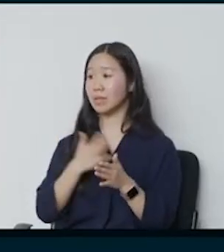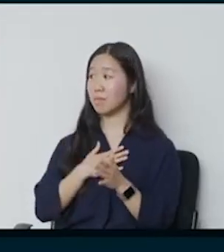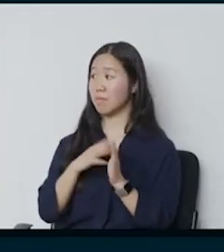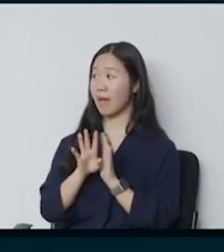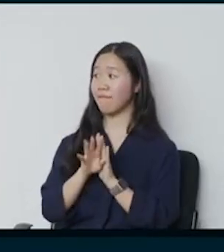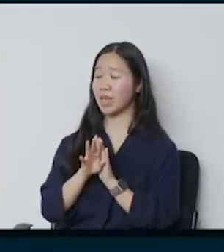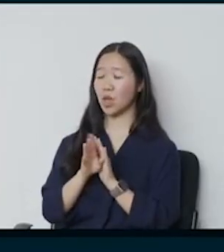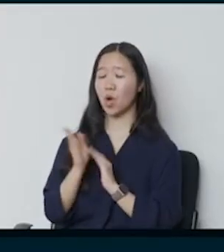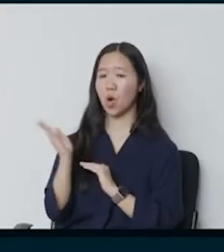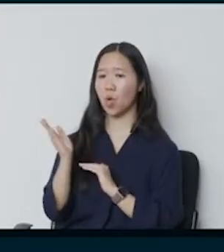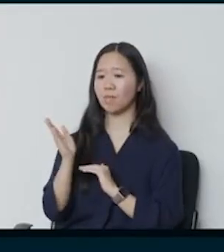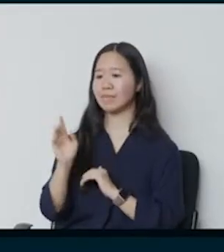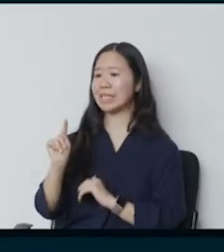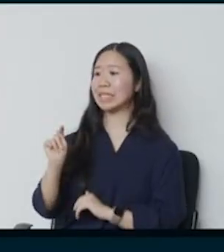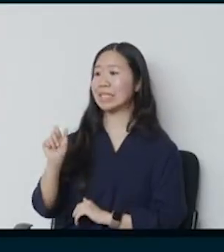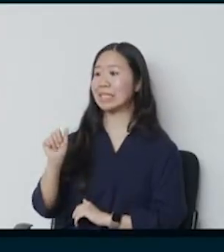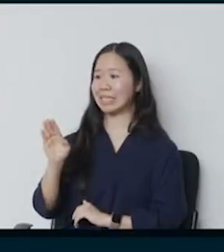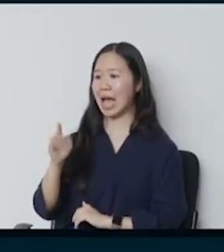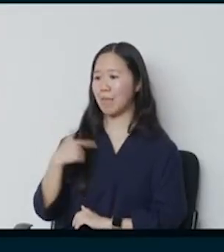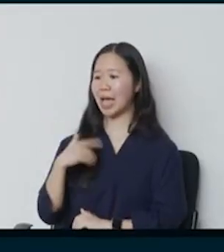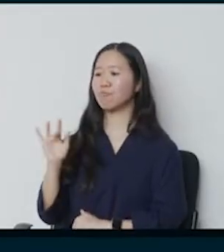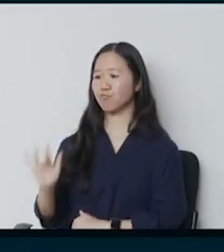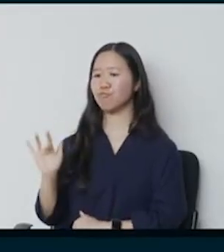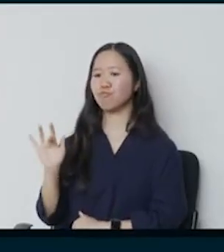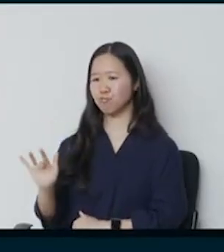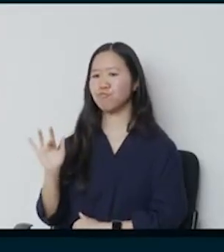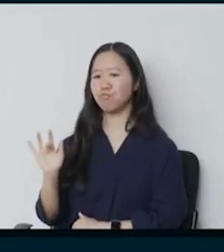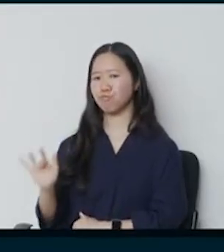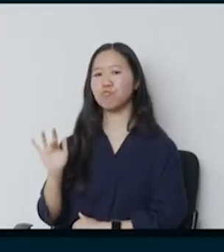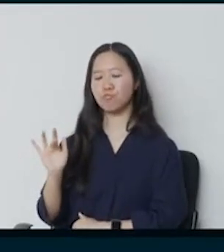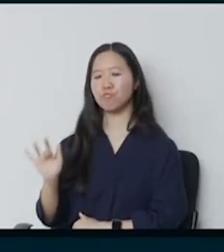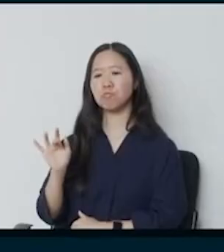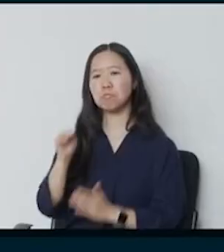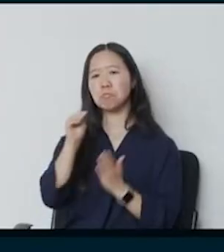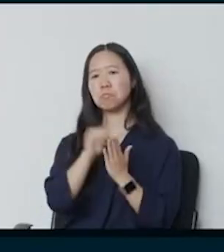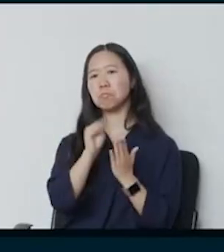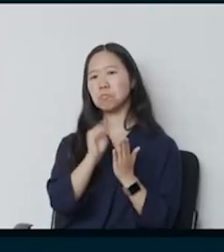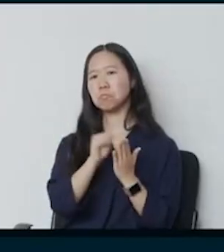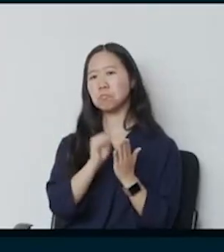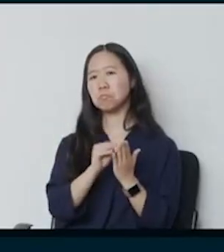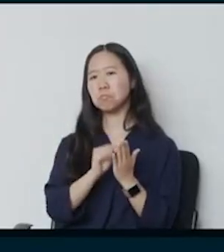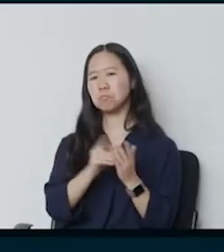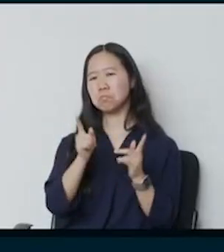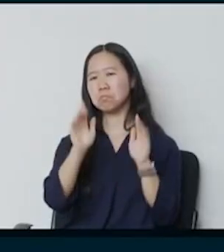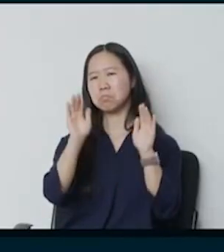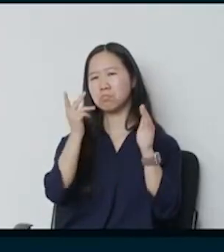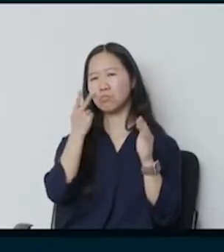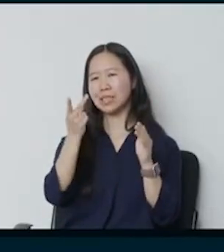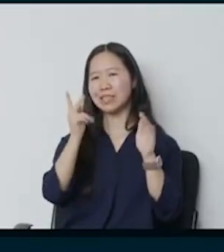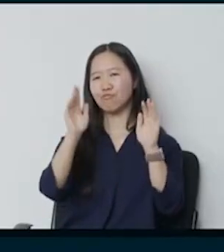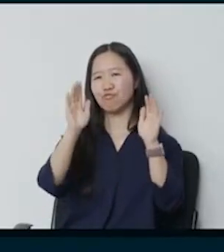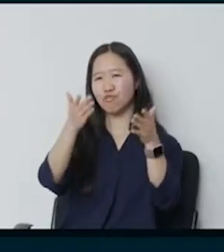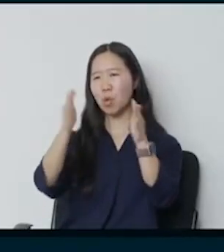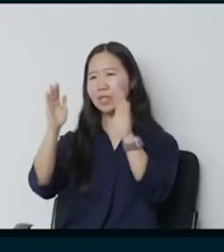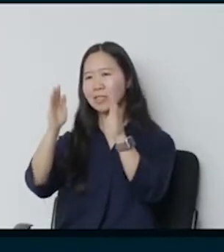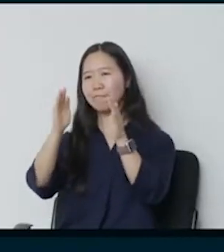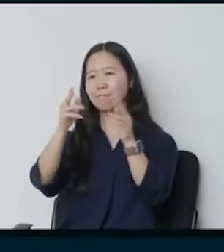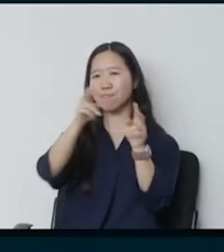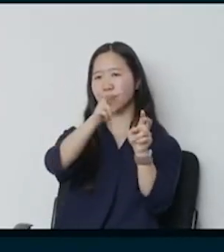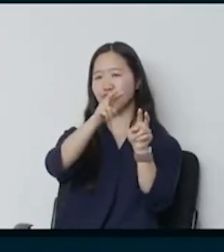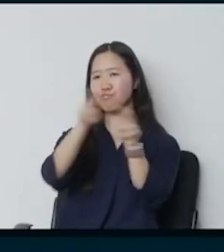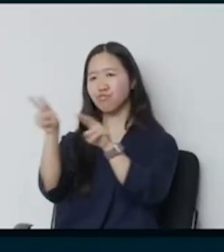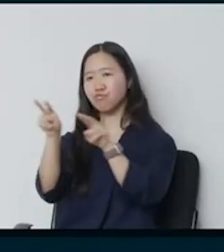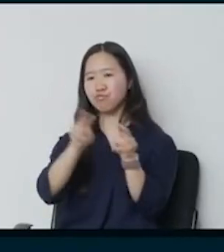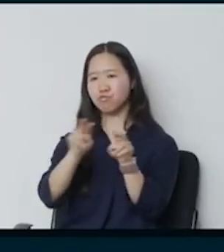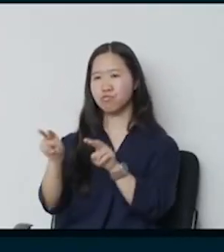I tabbed through all the elements on the page, and document.activeElement is constantly changing, telling me the value. And so